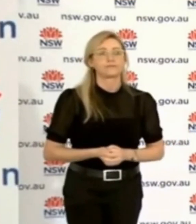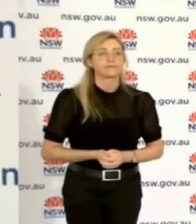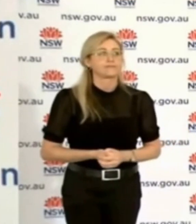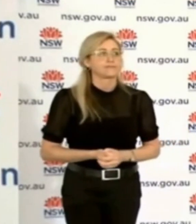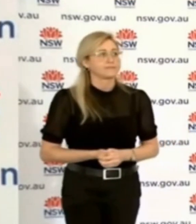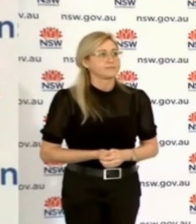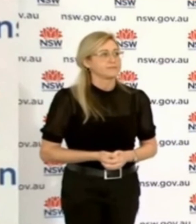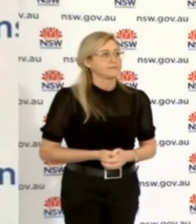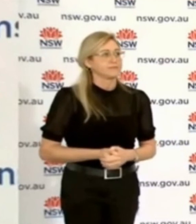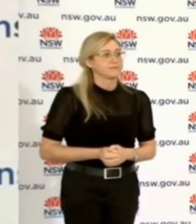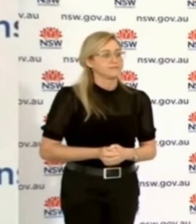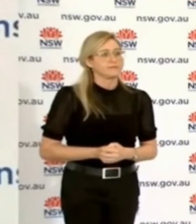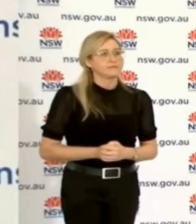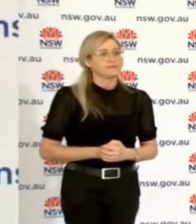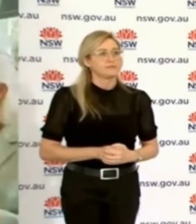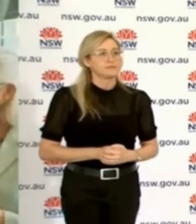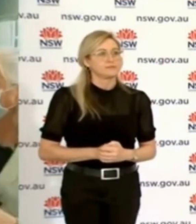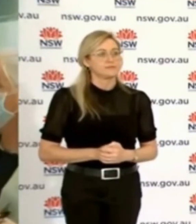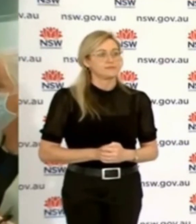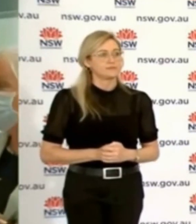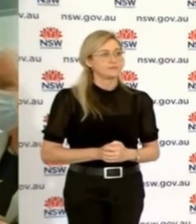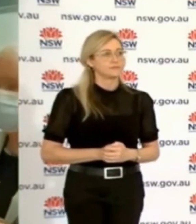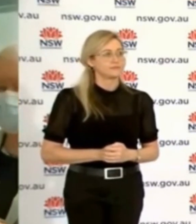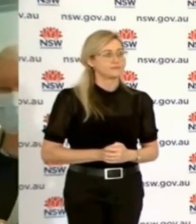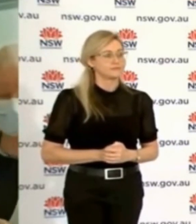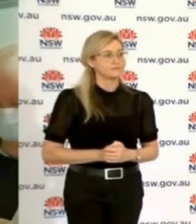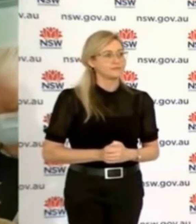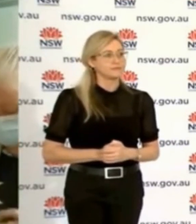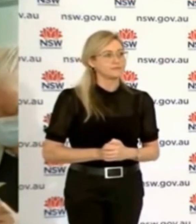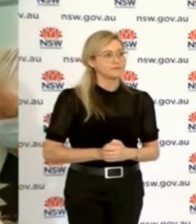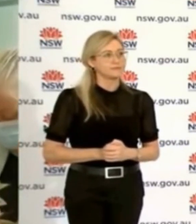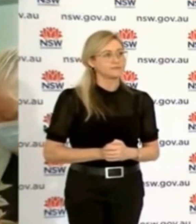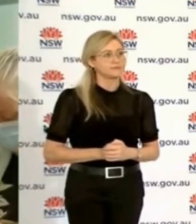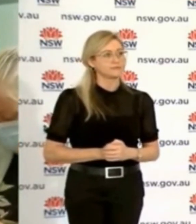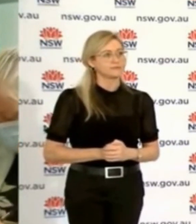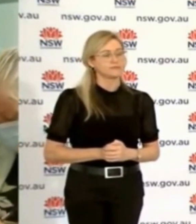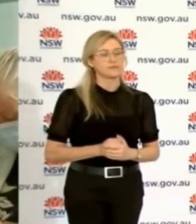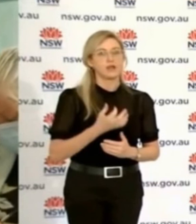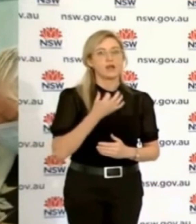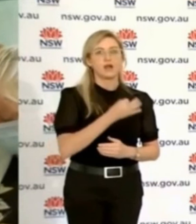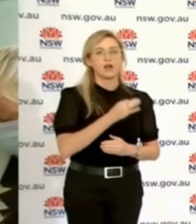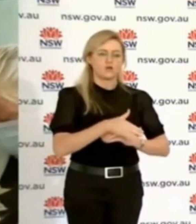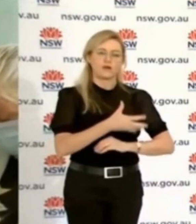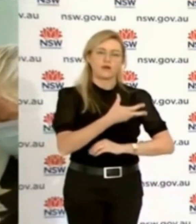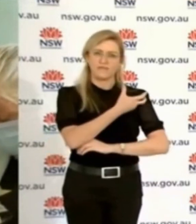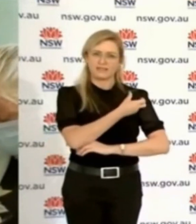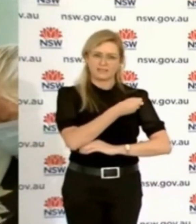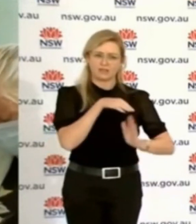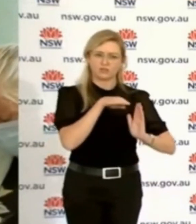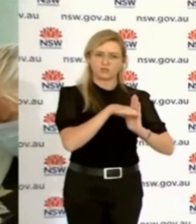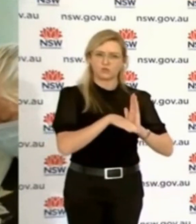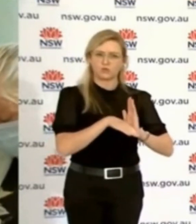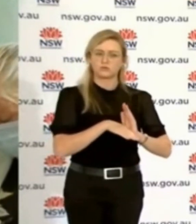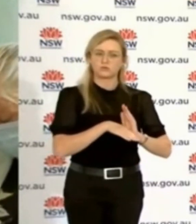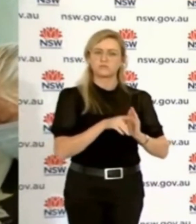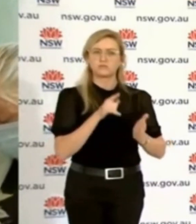Chen, can we just clarify? Dr. Chen, can we clarify the vaccination rules? It's really clear under the health orders. People who go to all these venues